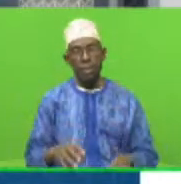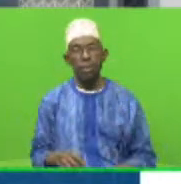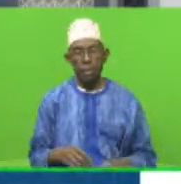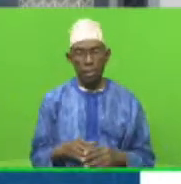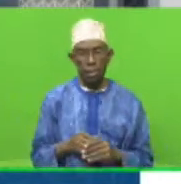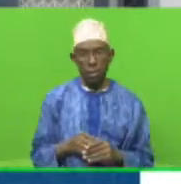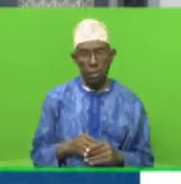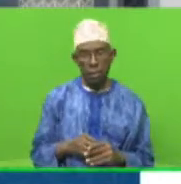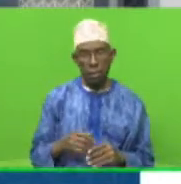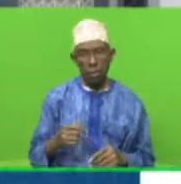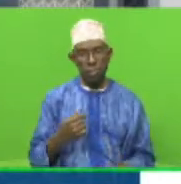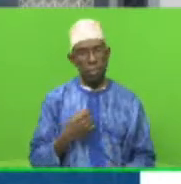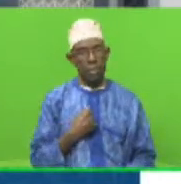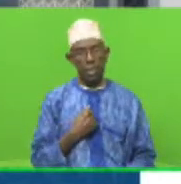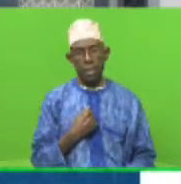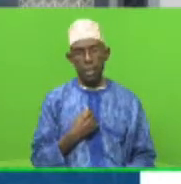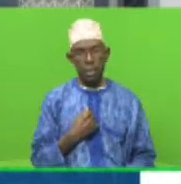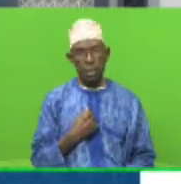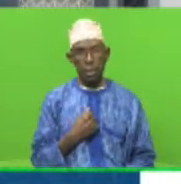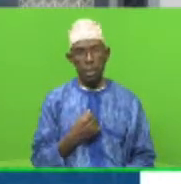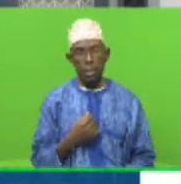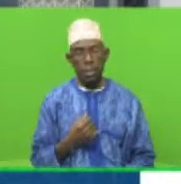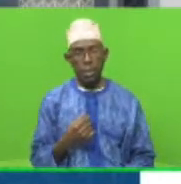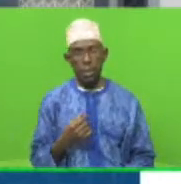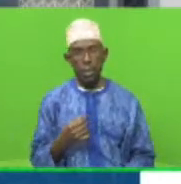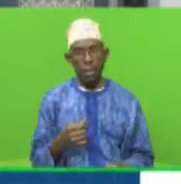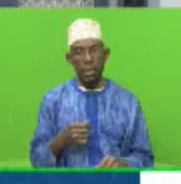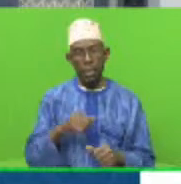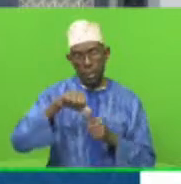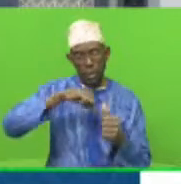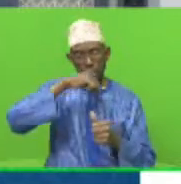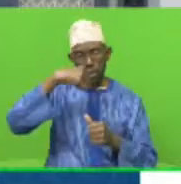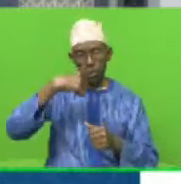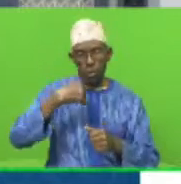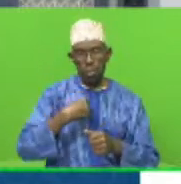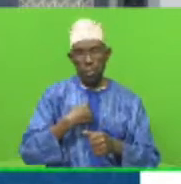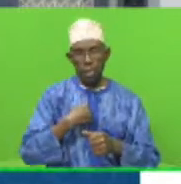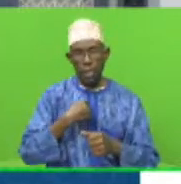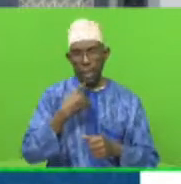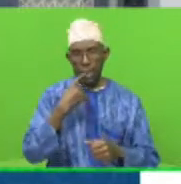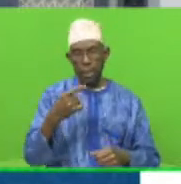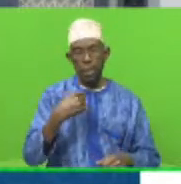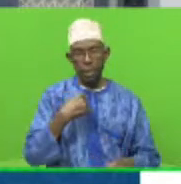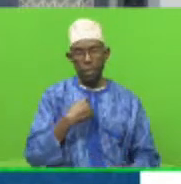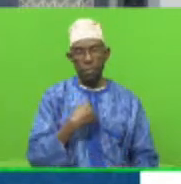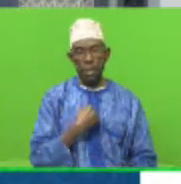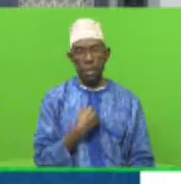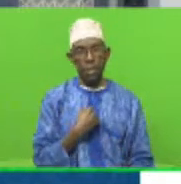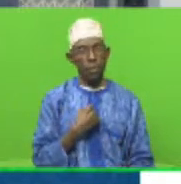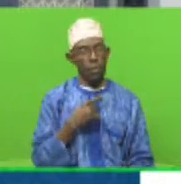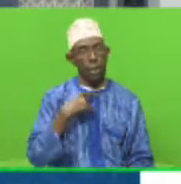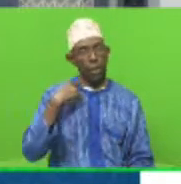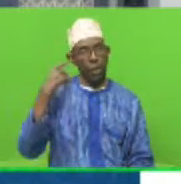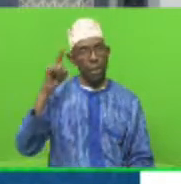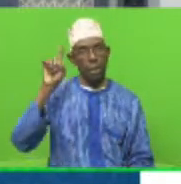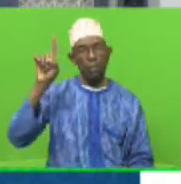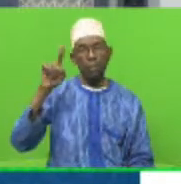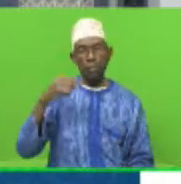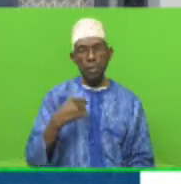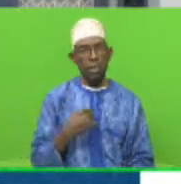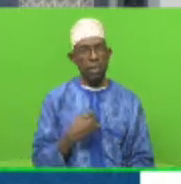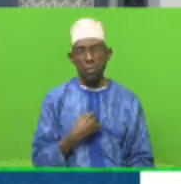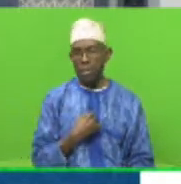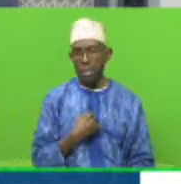fastaqbalani, ay Abu Jahl. And then Abu Jahl turns to me and he tells me, wallahi, inni